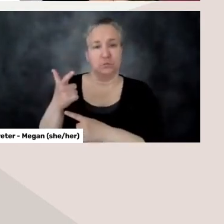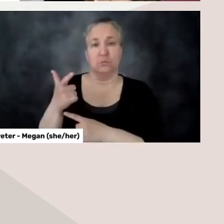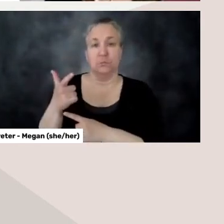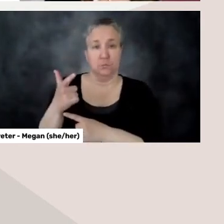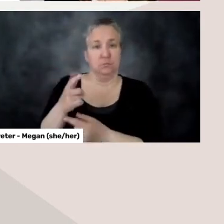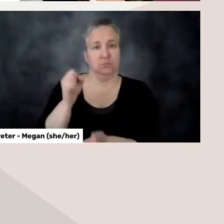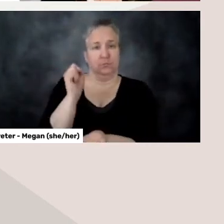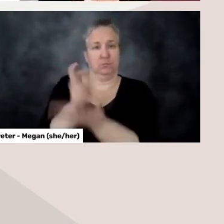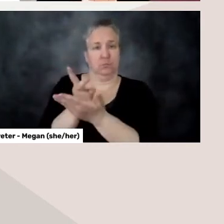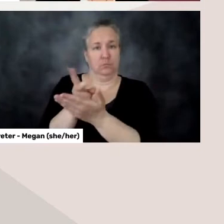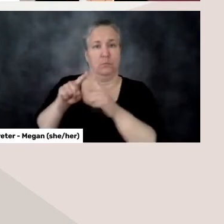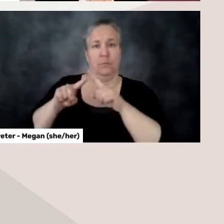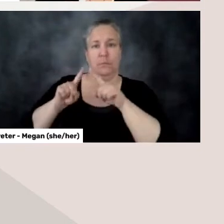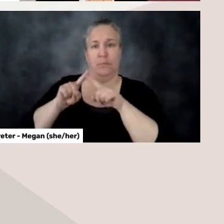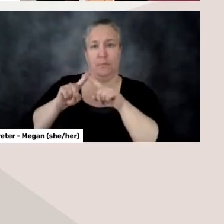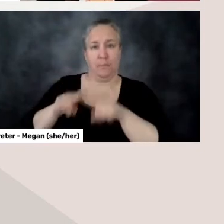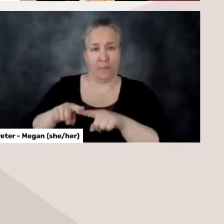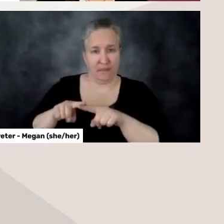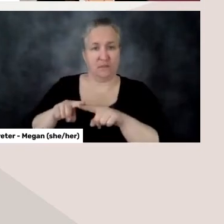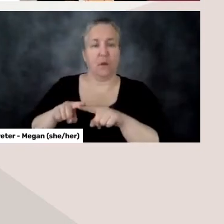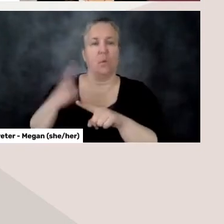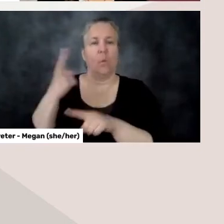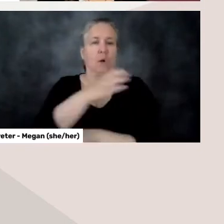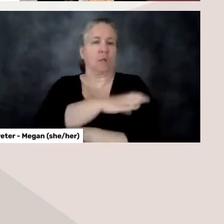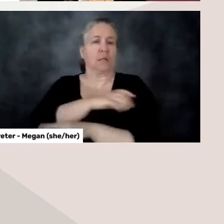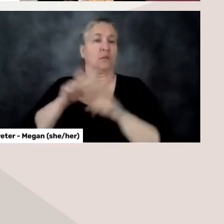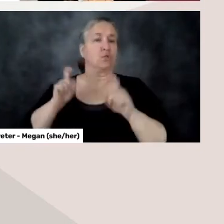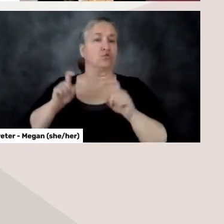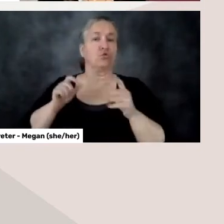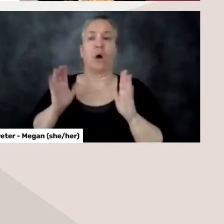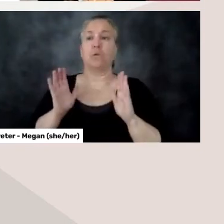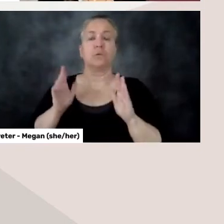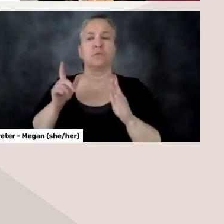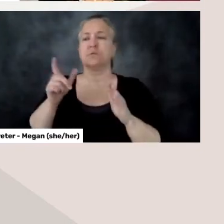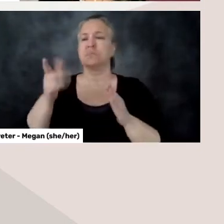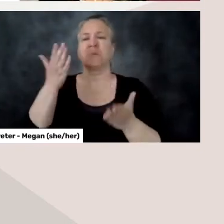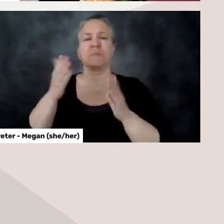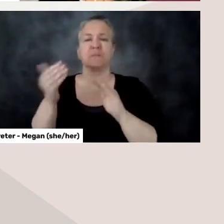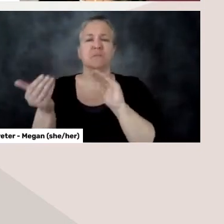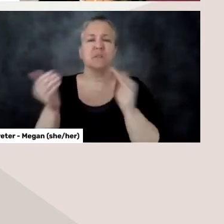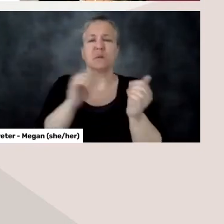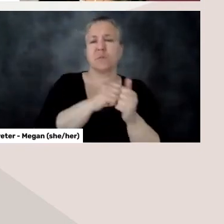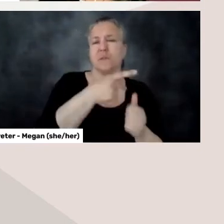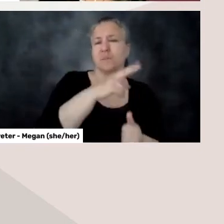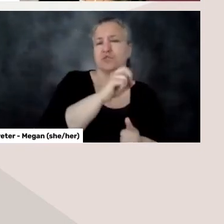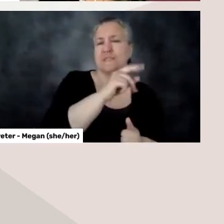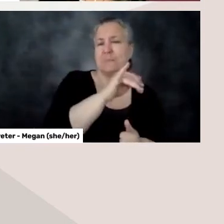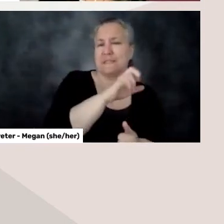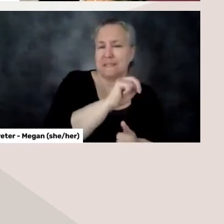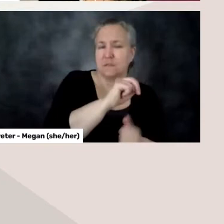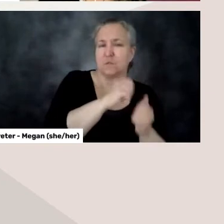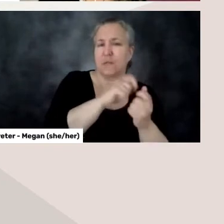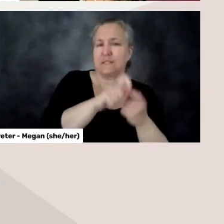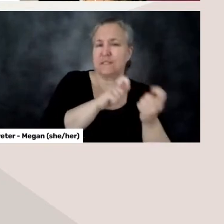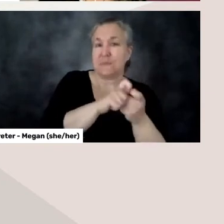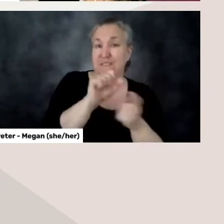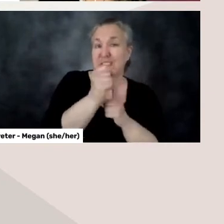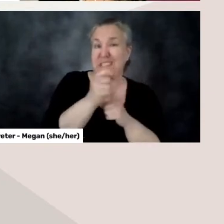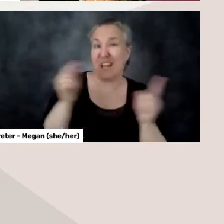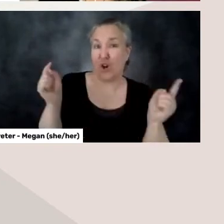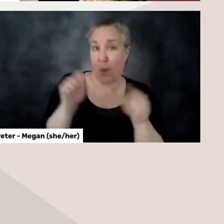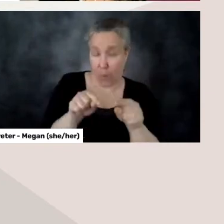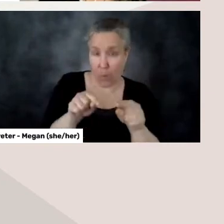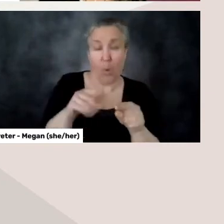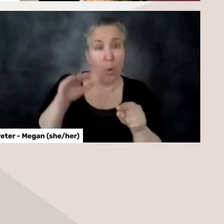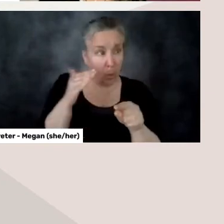approved based on one clinical trial that compared it to Herceptin in a specific scenario, and it